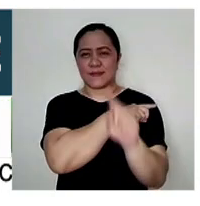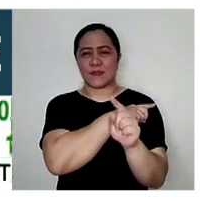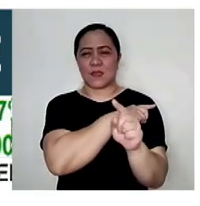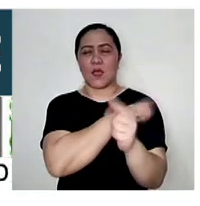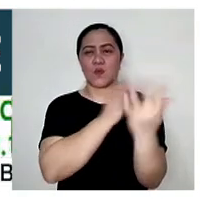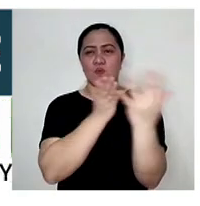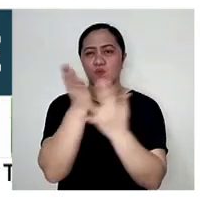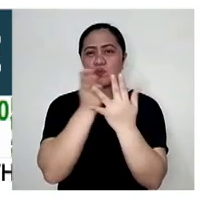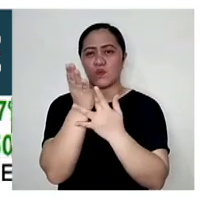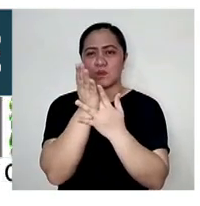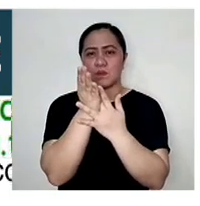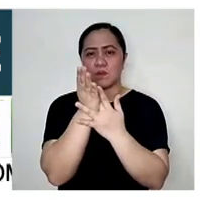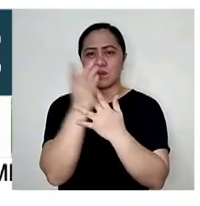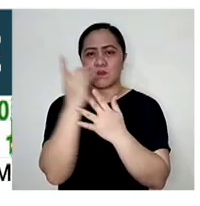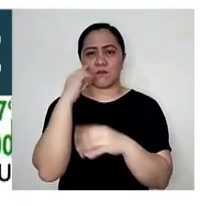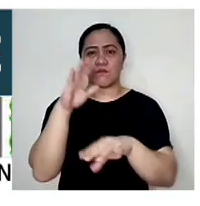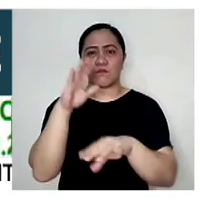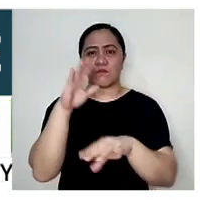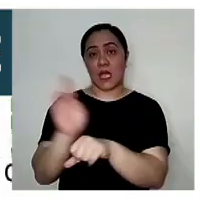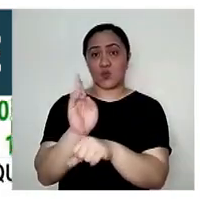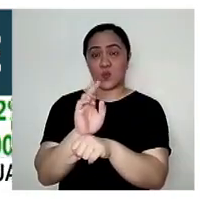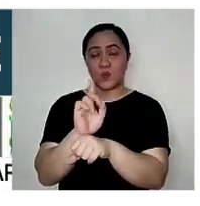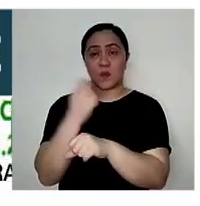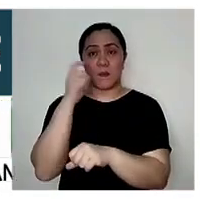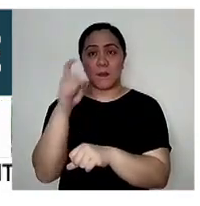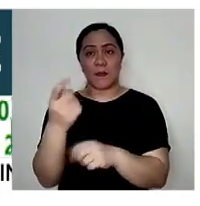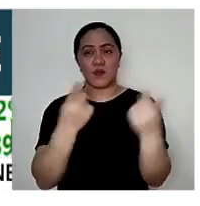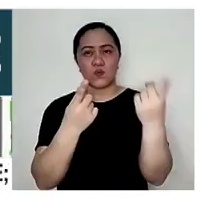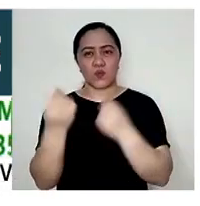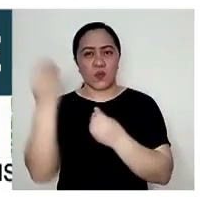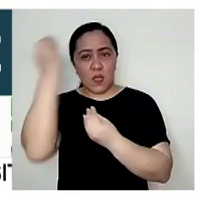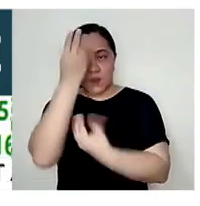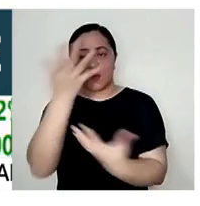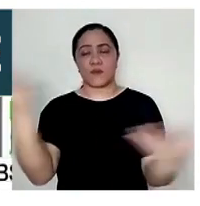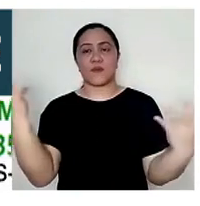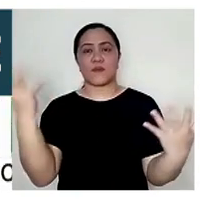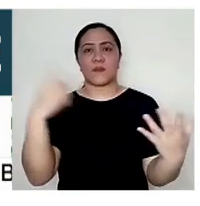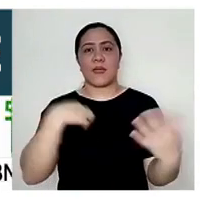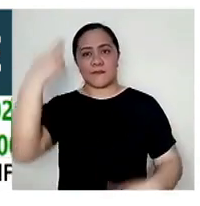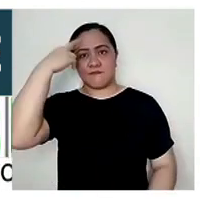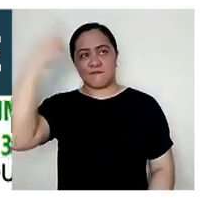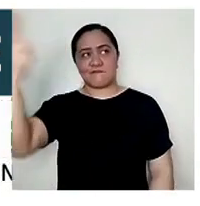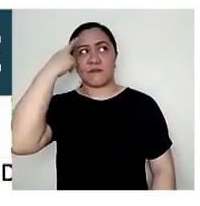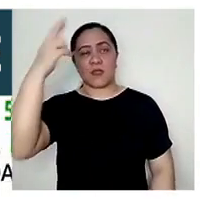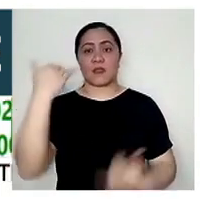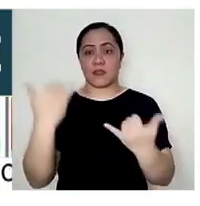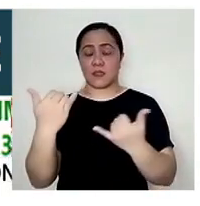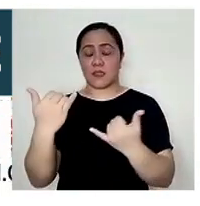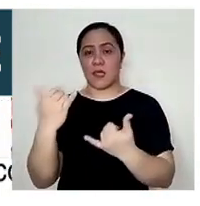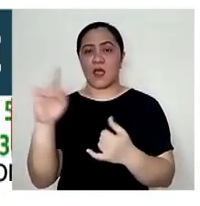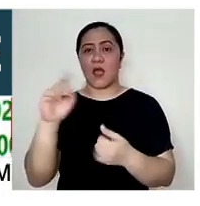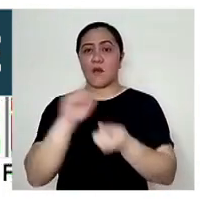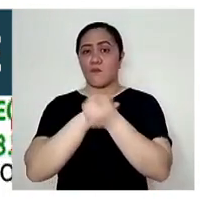call it, a platform for these things. Because we now realize with the COVID pandemic, you realize how